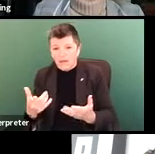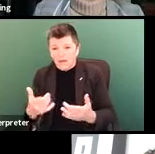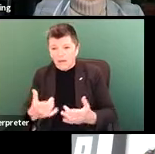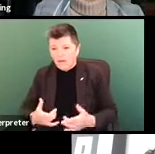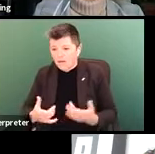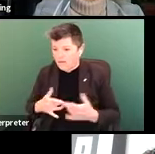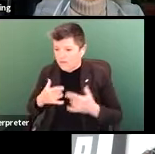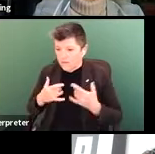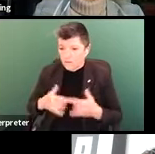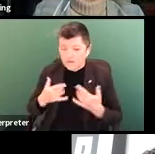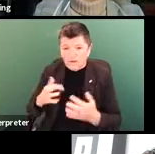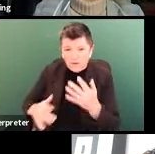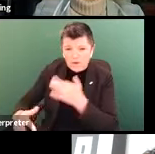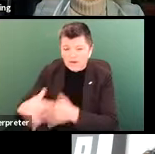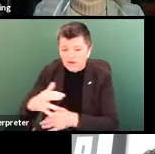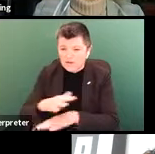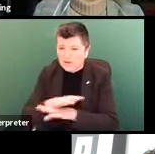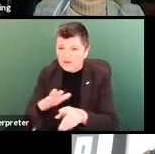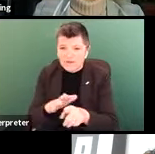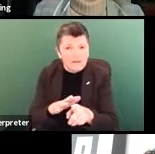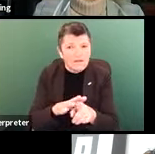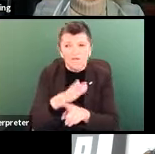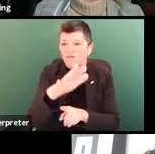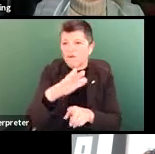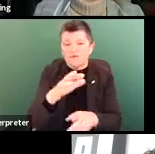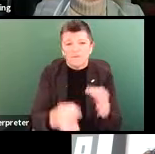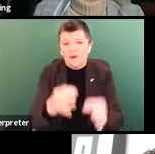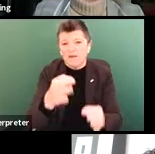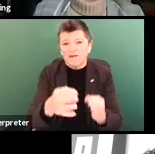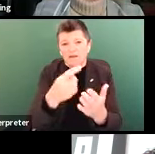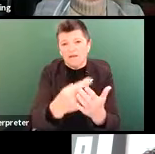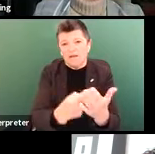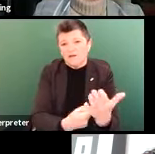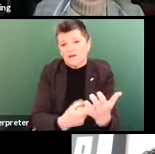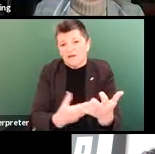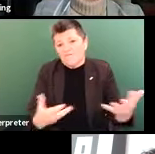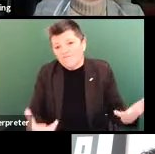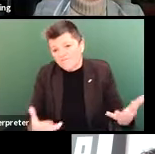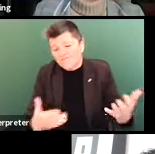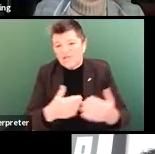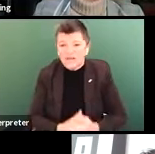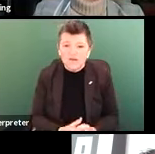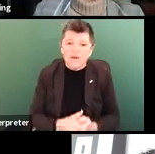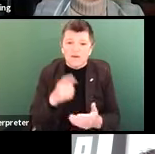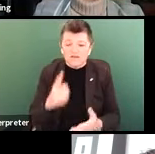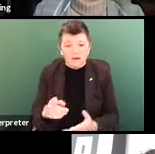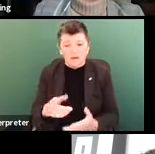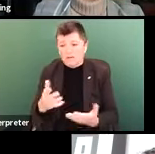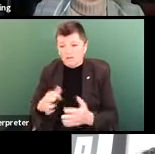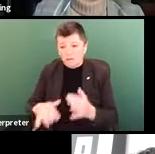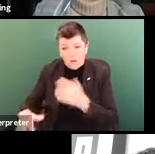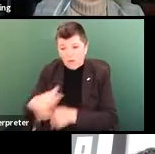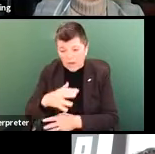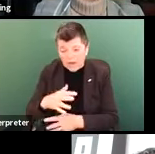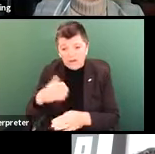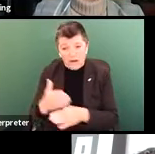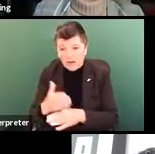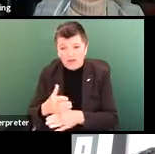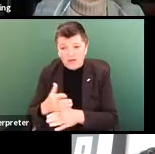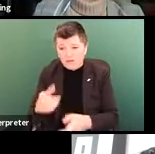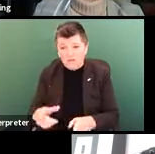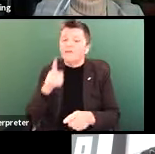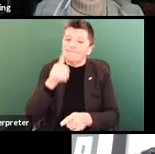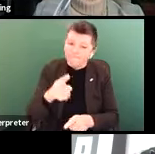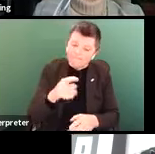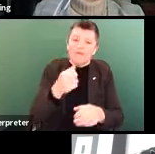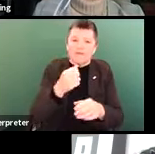the political agenda. So the question lies not in the actions from the population, but actions from the government. Yes, thank you.